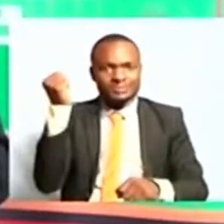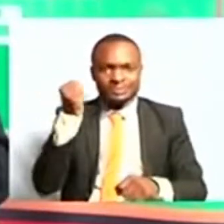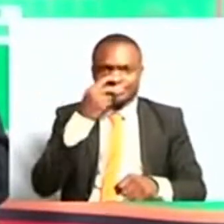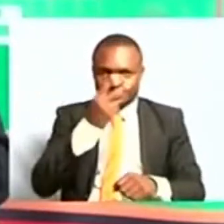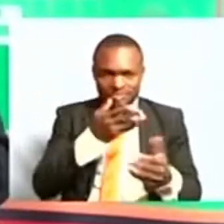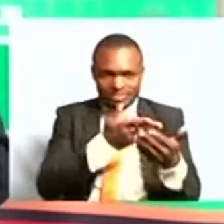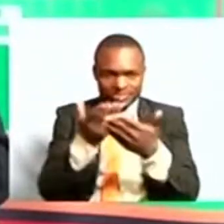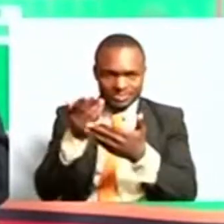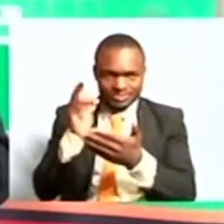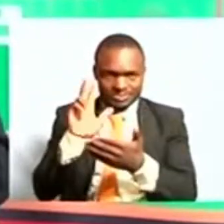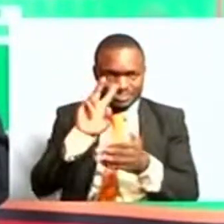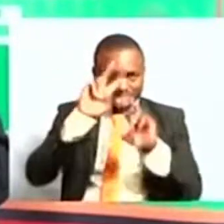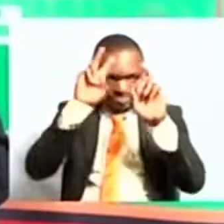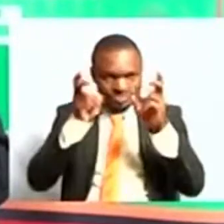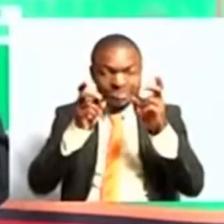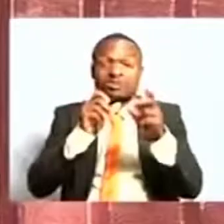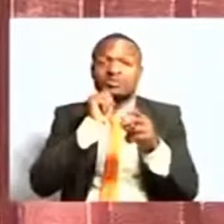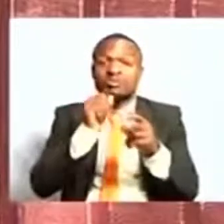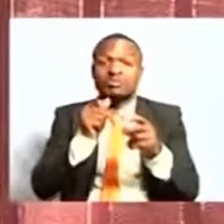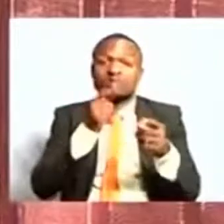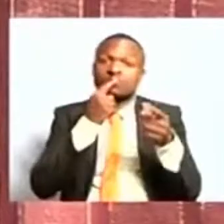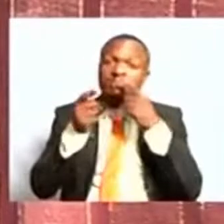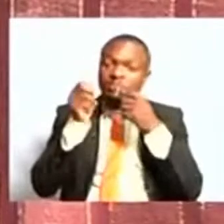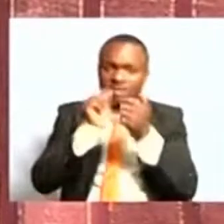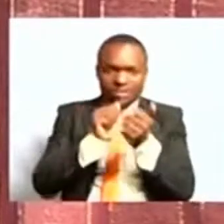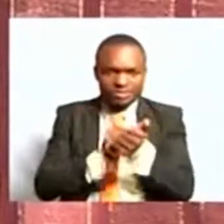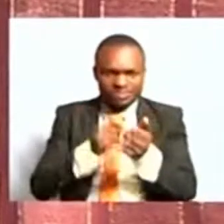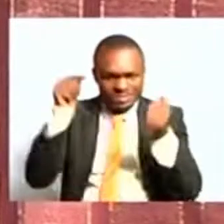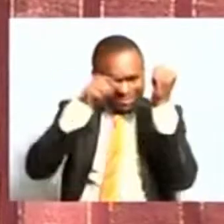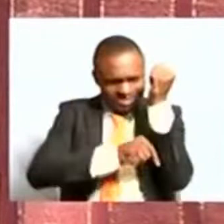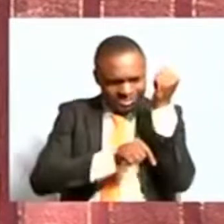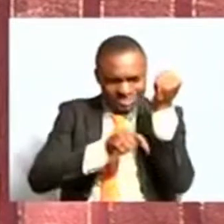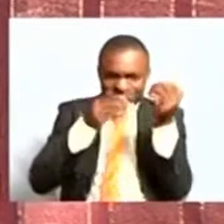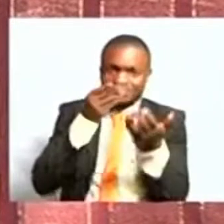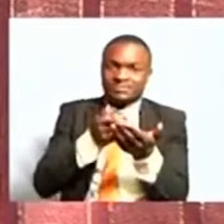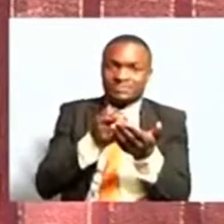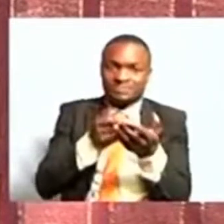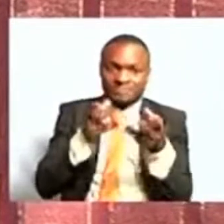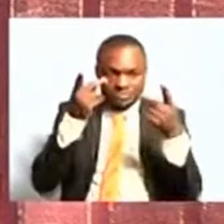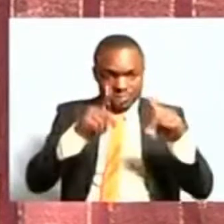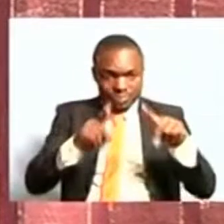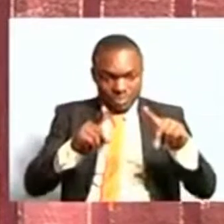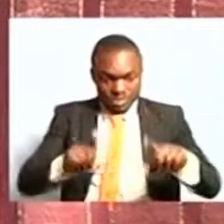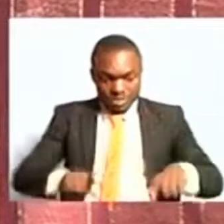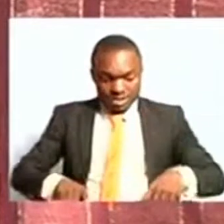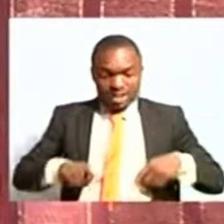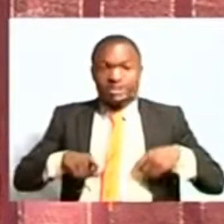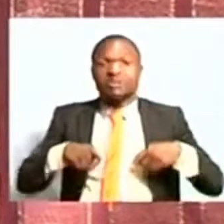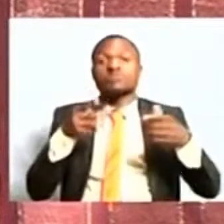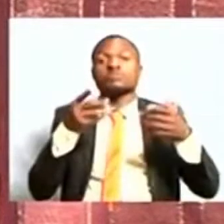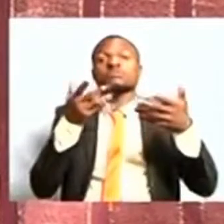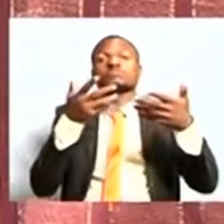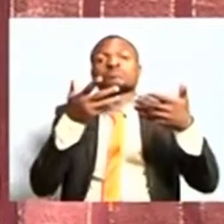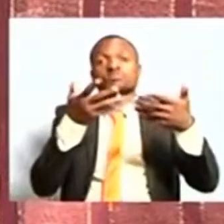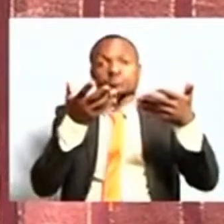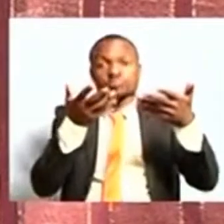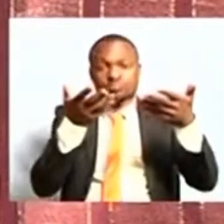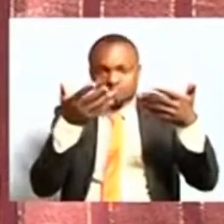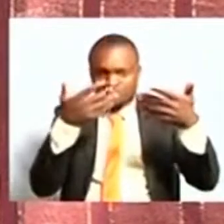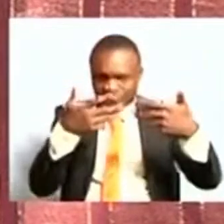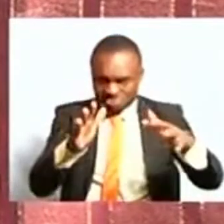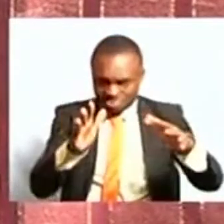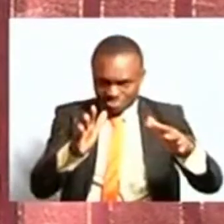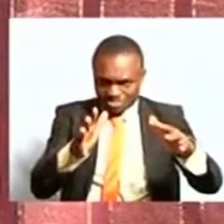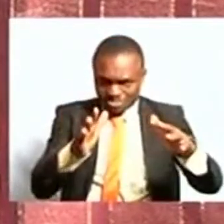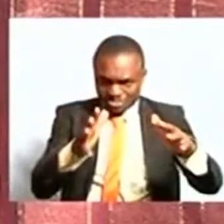at the thing? Well, I wouldn't go deep into that. What I would explain is, when a life is lost, whatever way, however